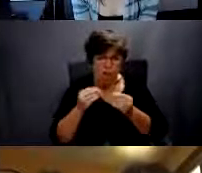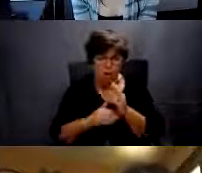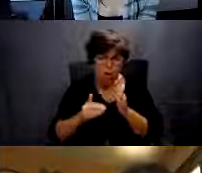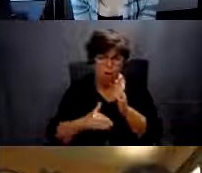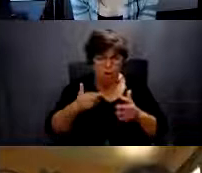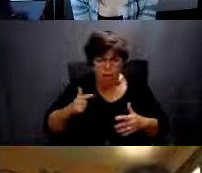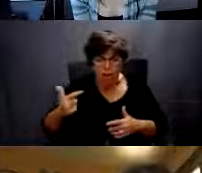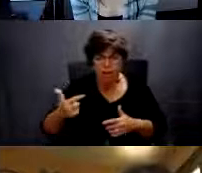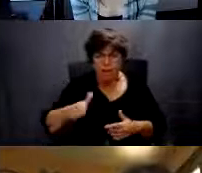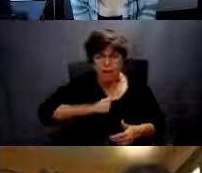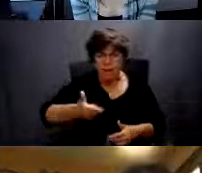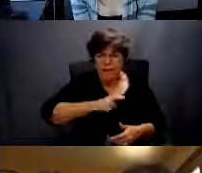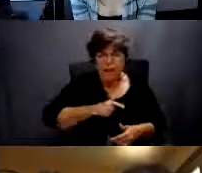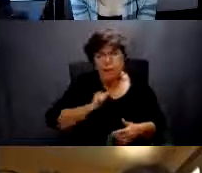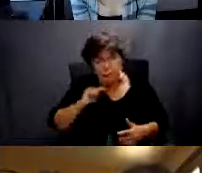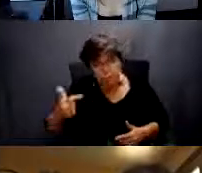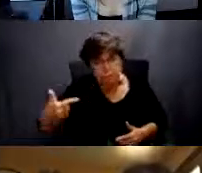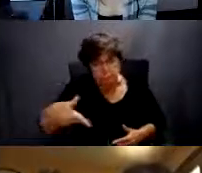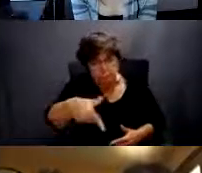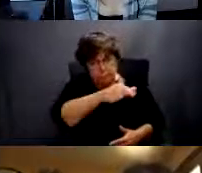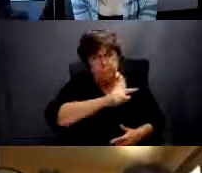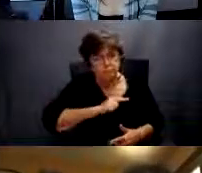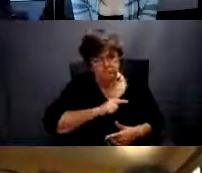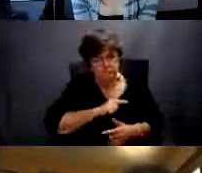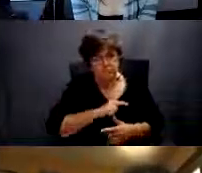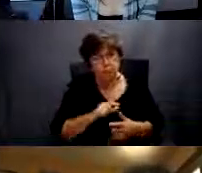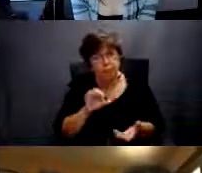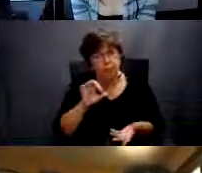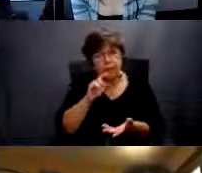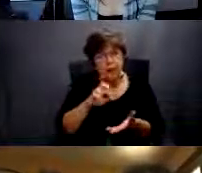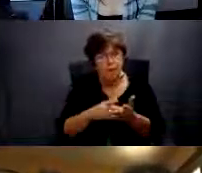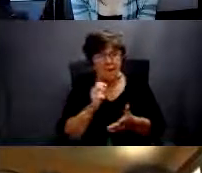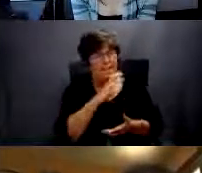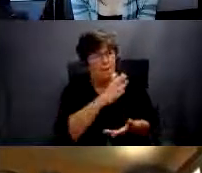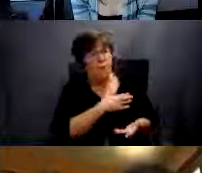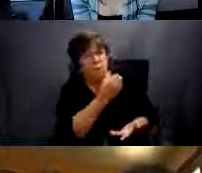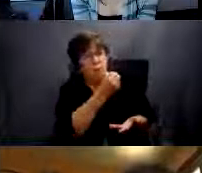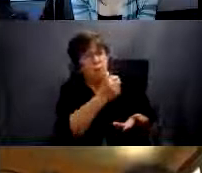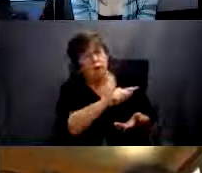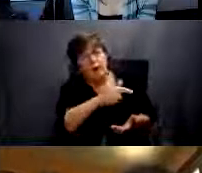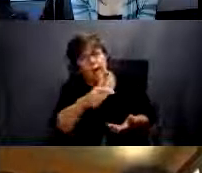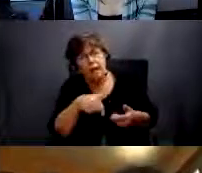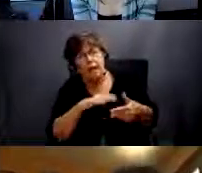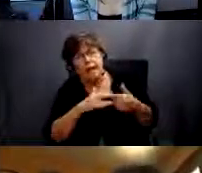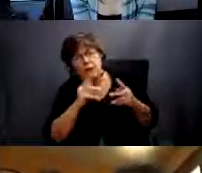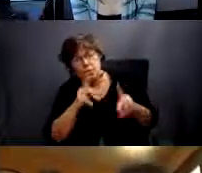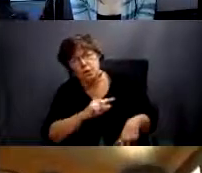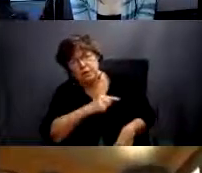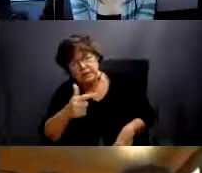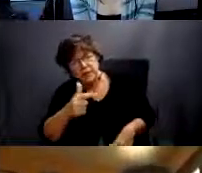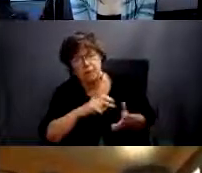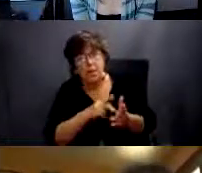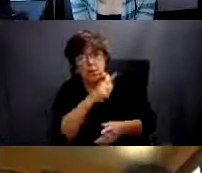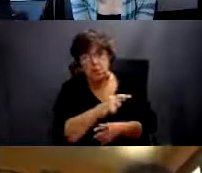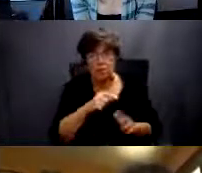asking to give space for others to contribute, it is nothing against your contribution towards the group. Please be respectful if